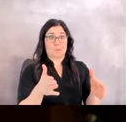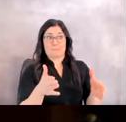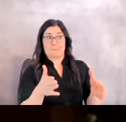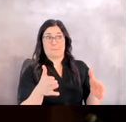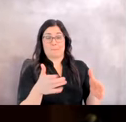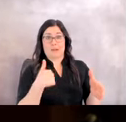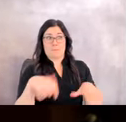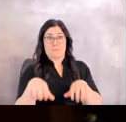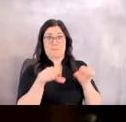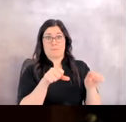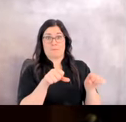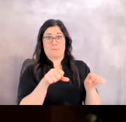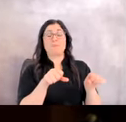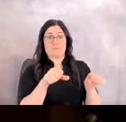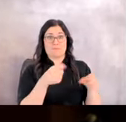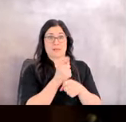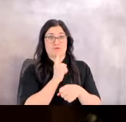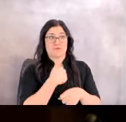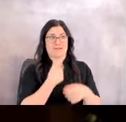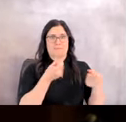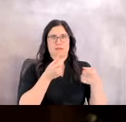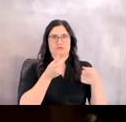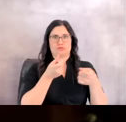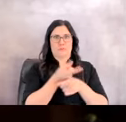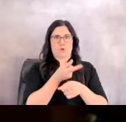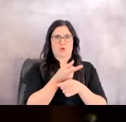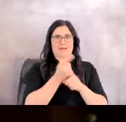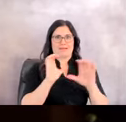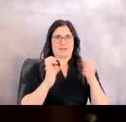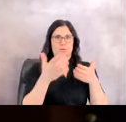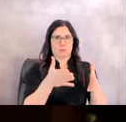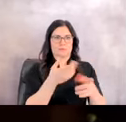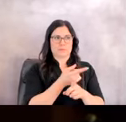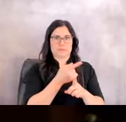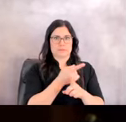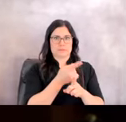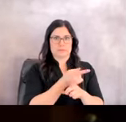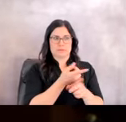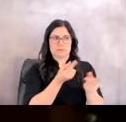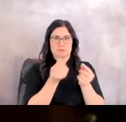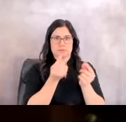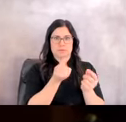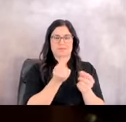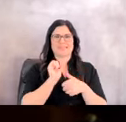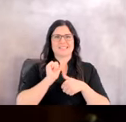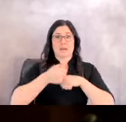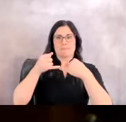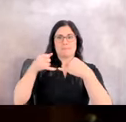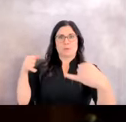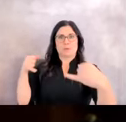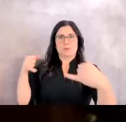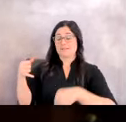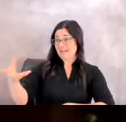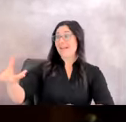and we need to make sure that we manage that classroom appropriately. And that's why we have to set boundaries about what is acceptable